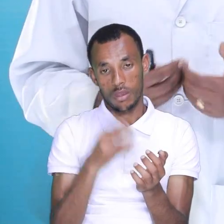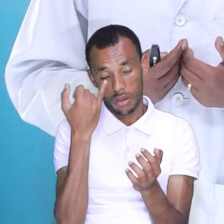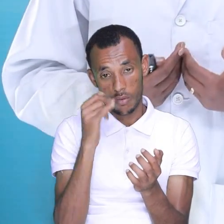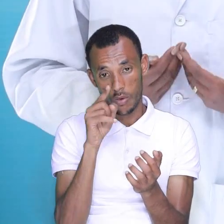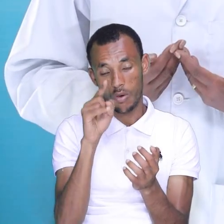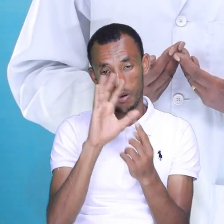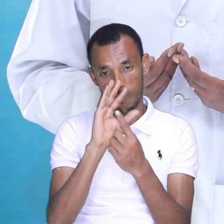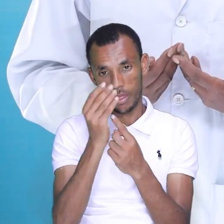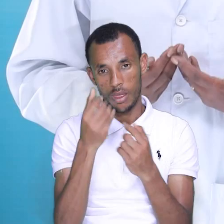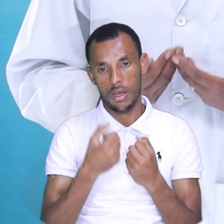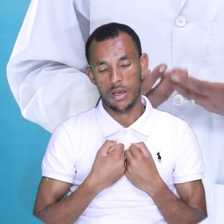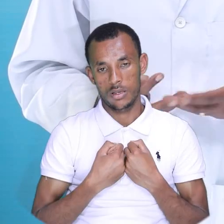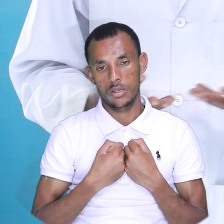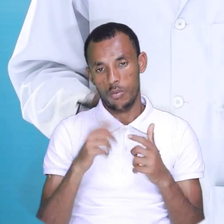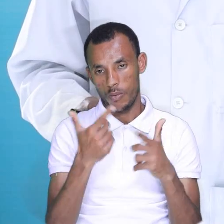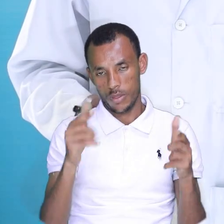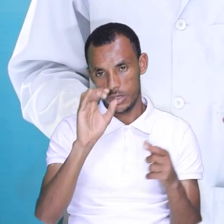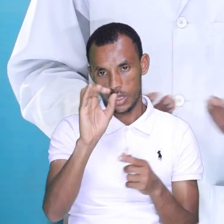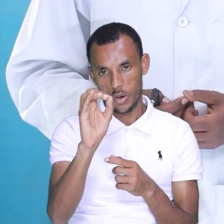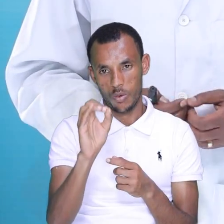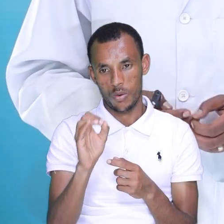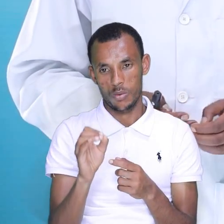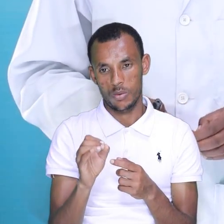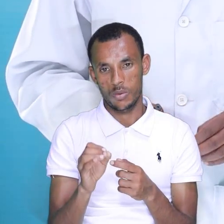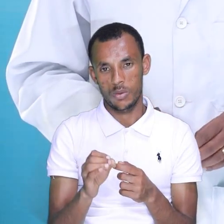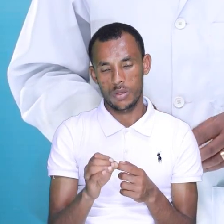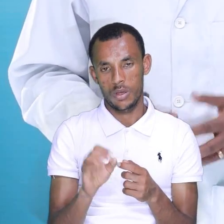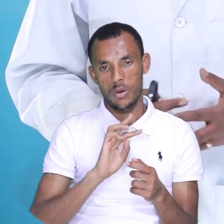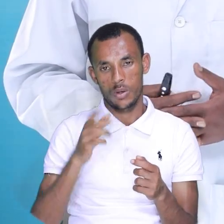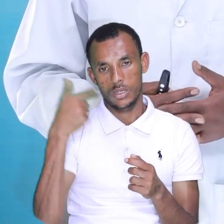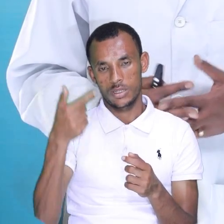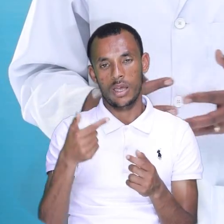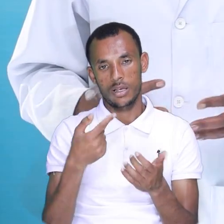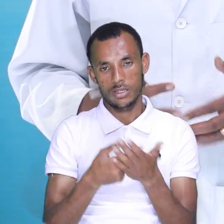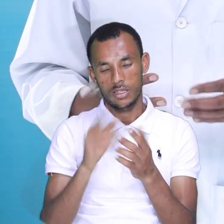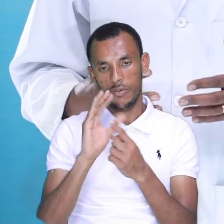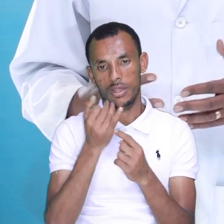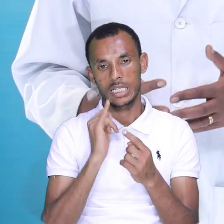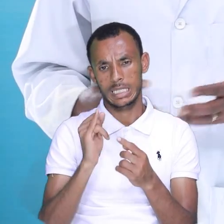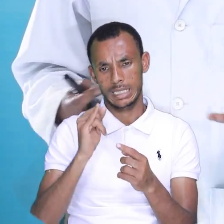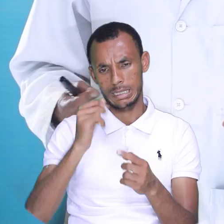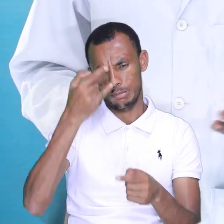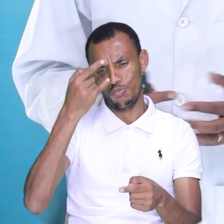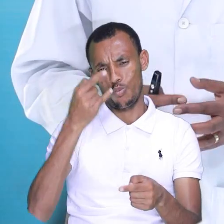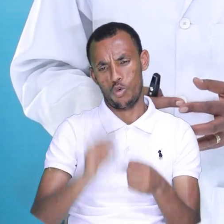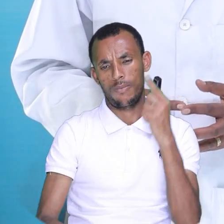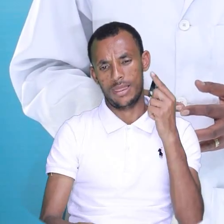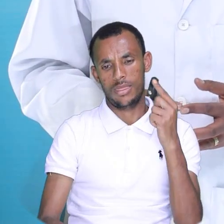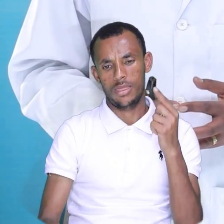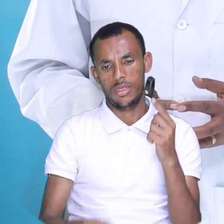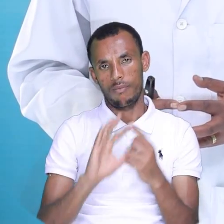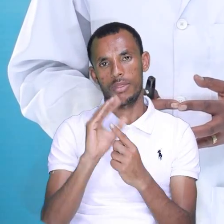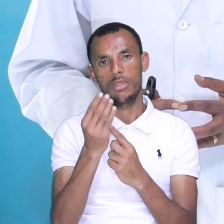If an event has probability 0, we say that event it is an impossible event.